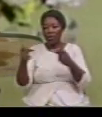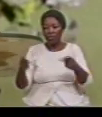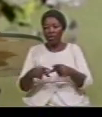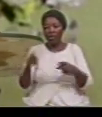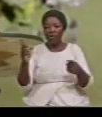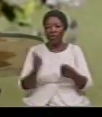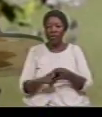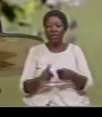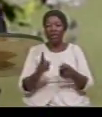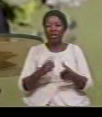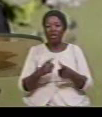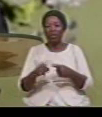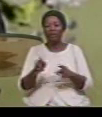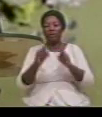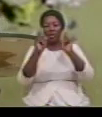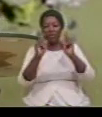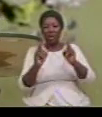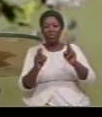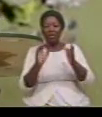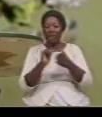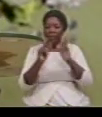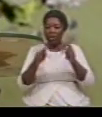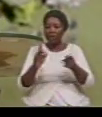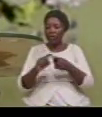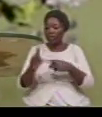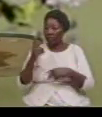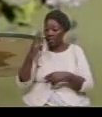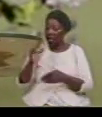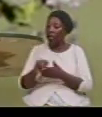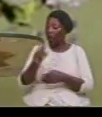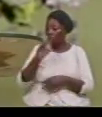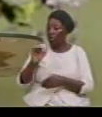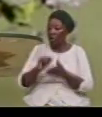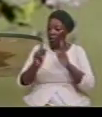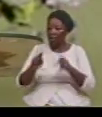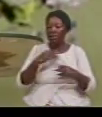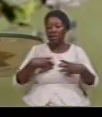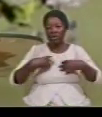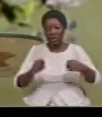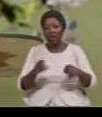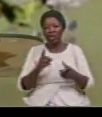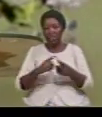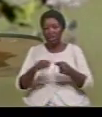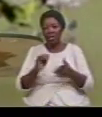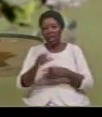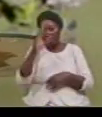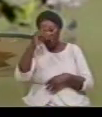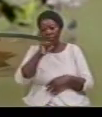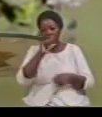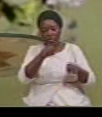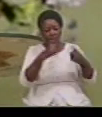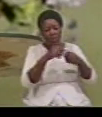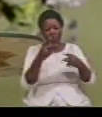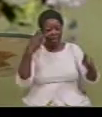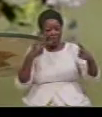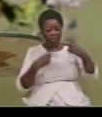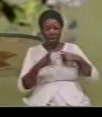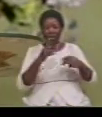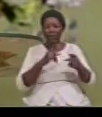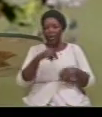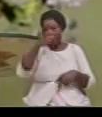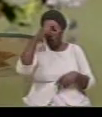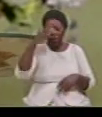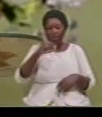that he was truly healed. The man could not go to the priest because he remained unclean and barren from